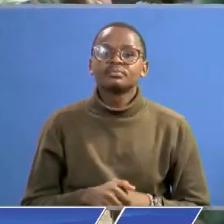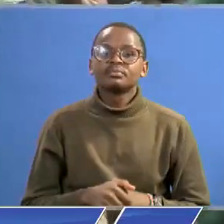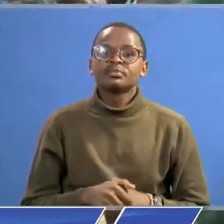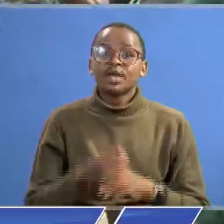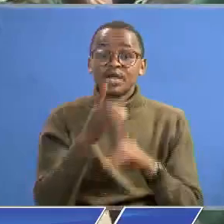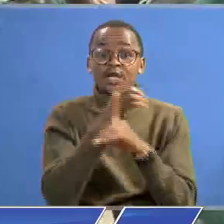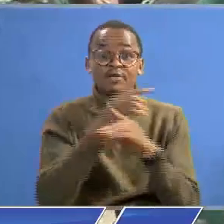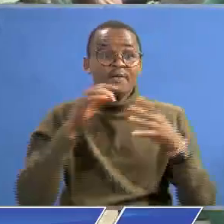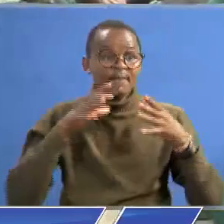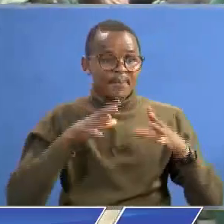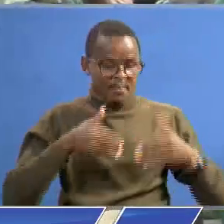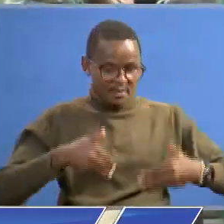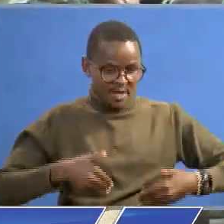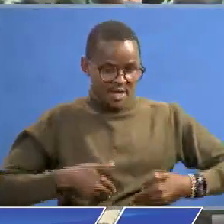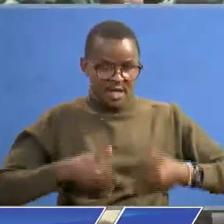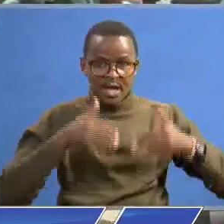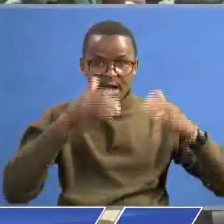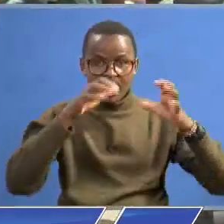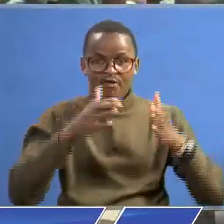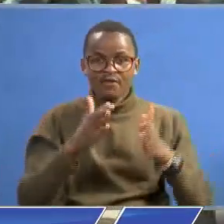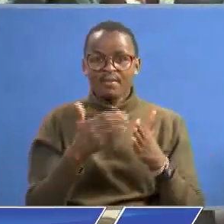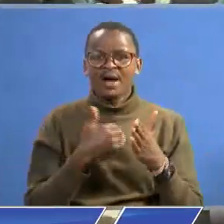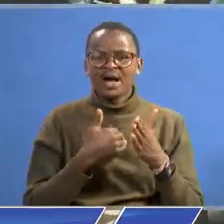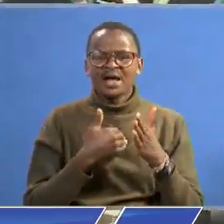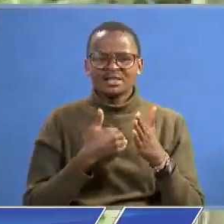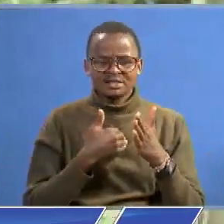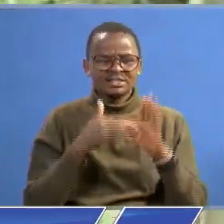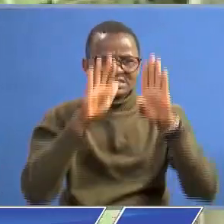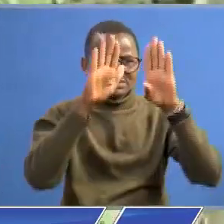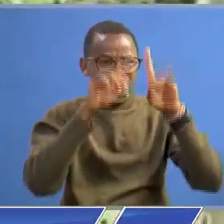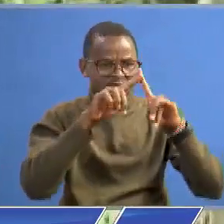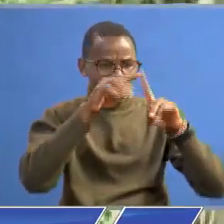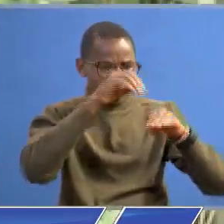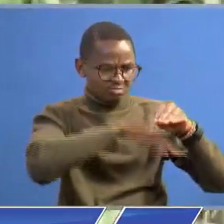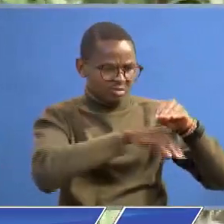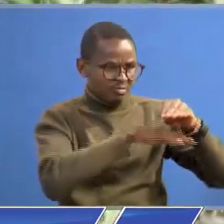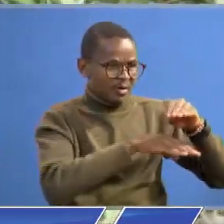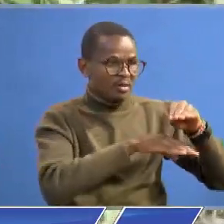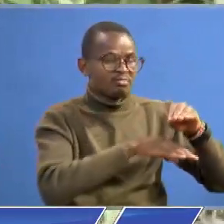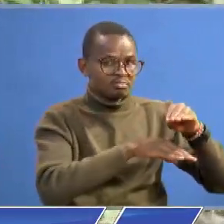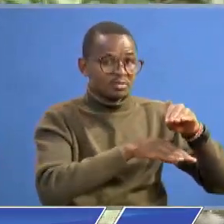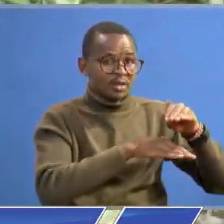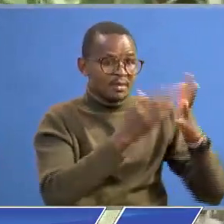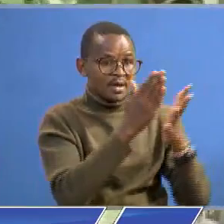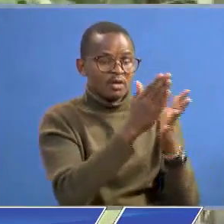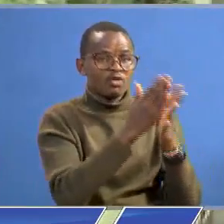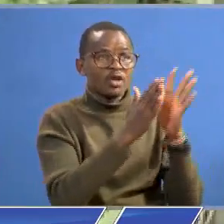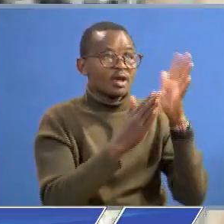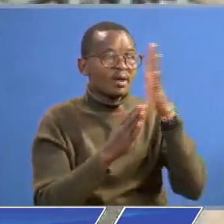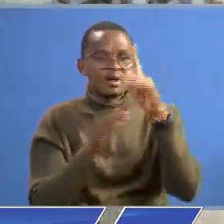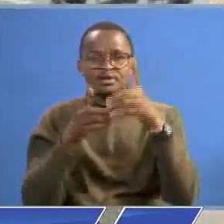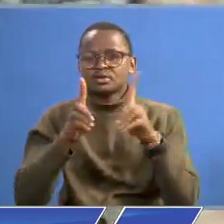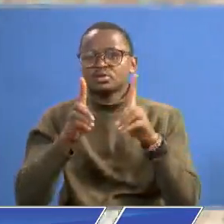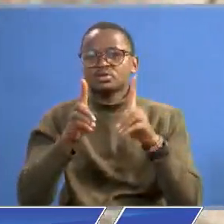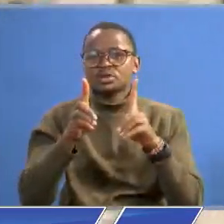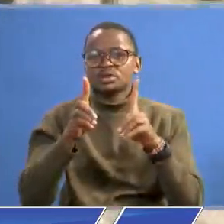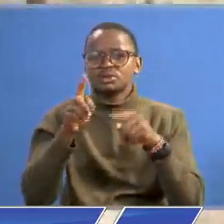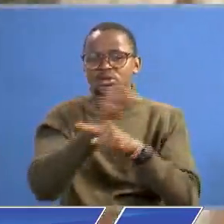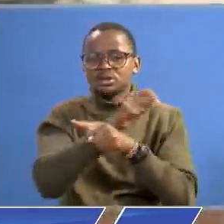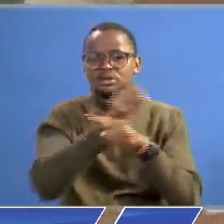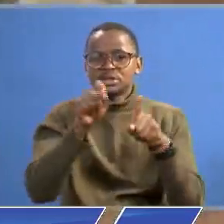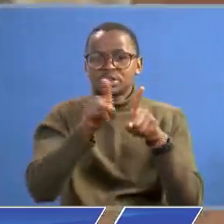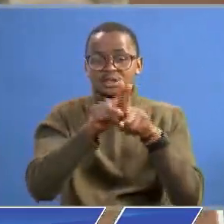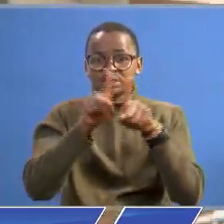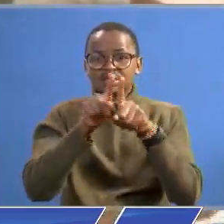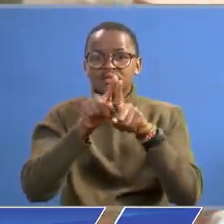Different stakeholders of the Young Farmers Club of Kenya have emphasized the need to plant fruit trees besides indigenous trees during a national tree planting exercise